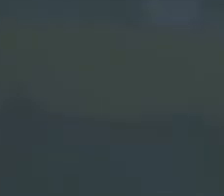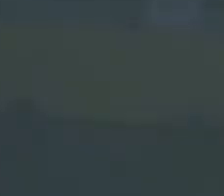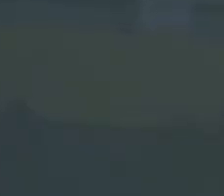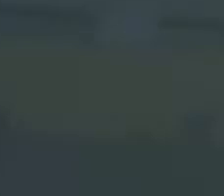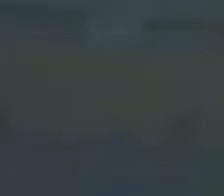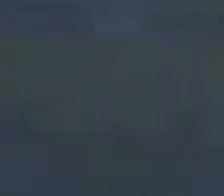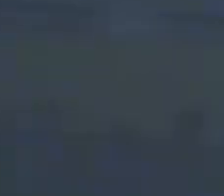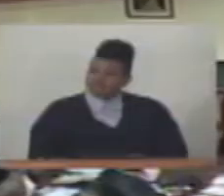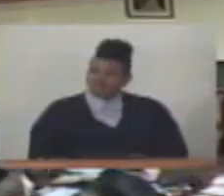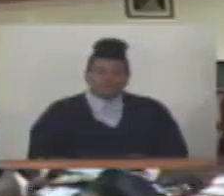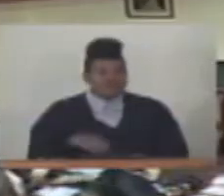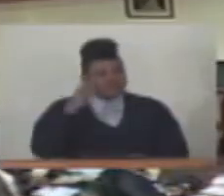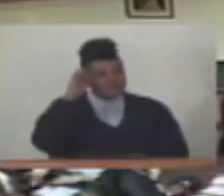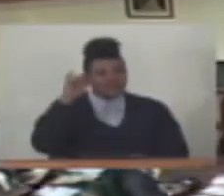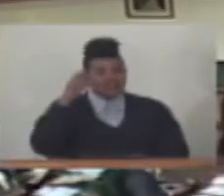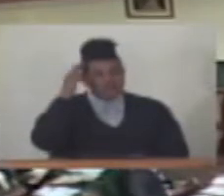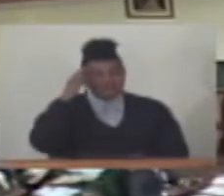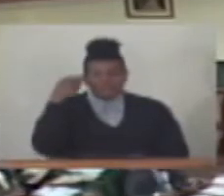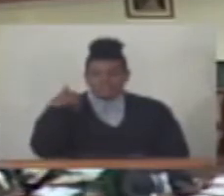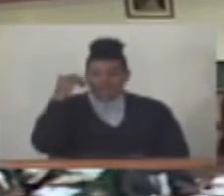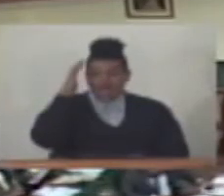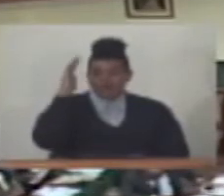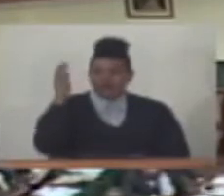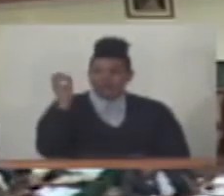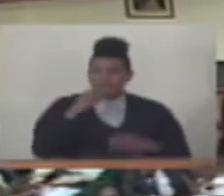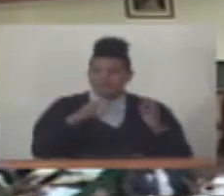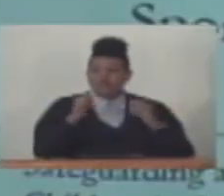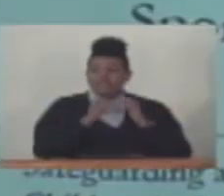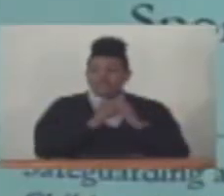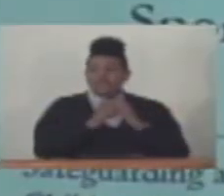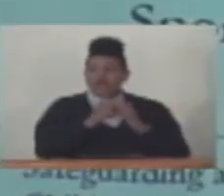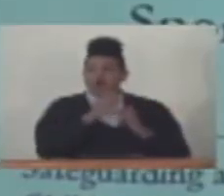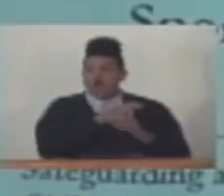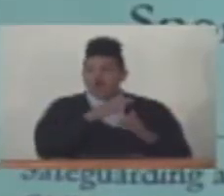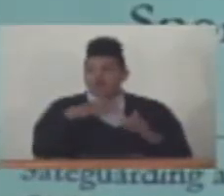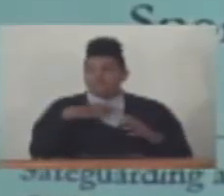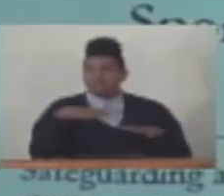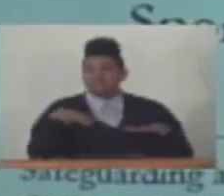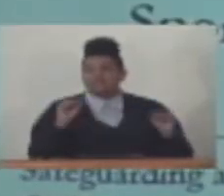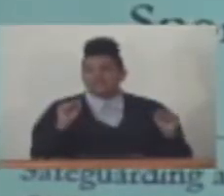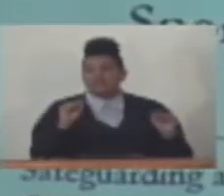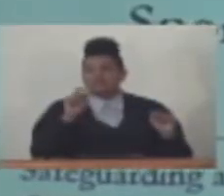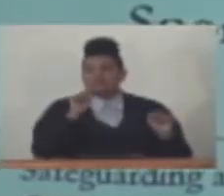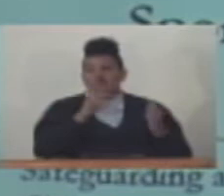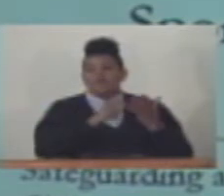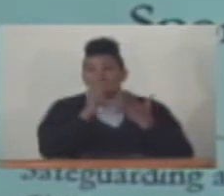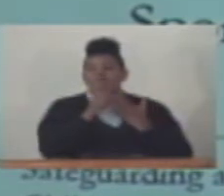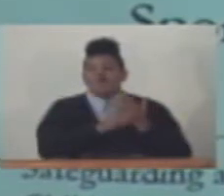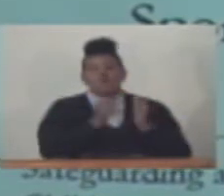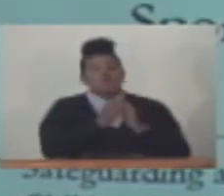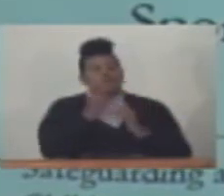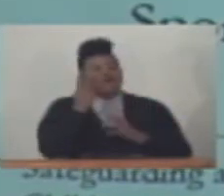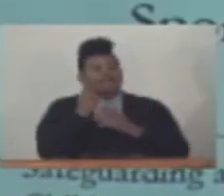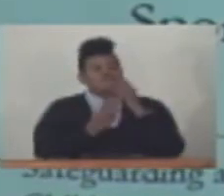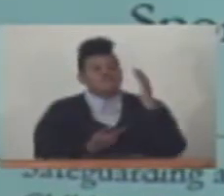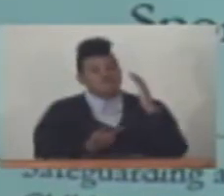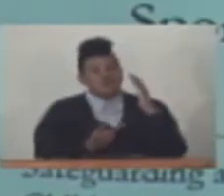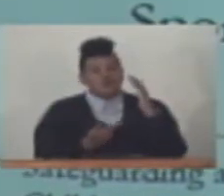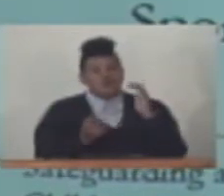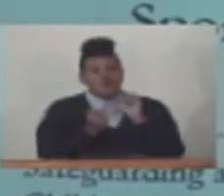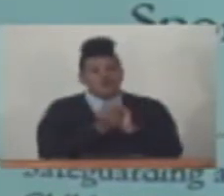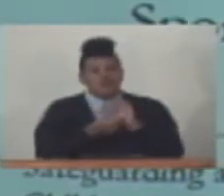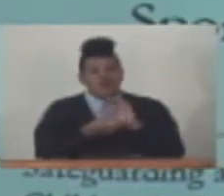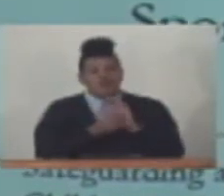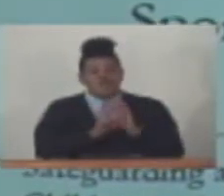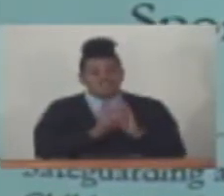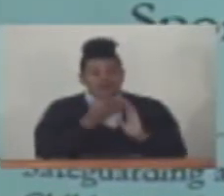major championships. I will be putting together a committee to undertake a review of the program with a view to coming up with a revised